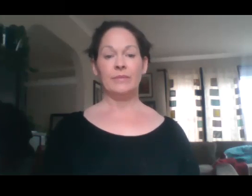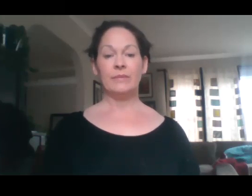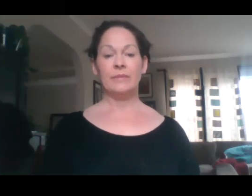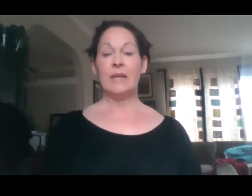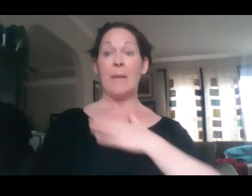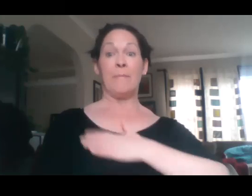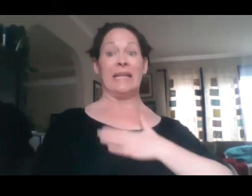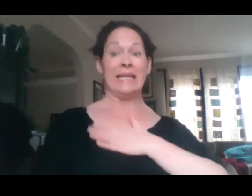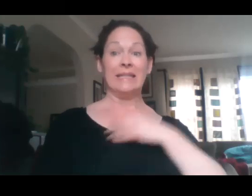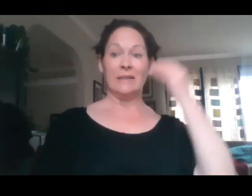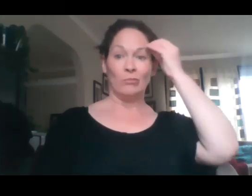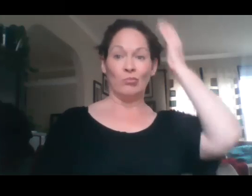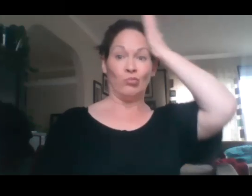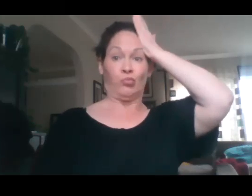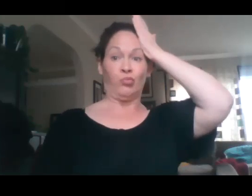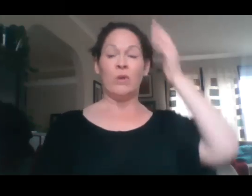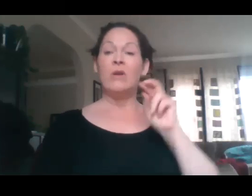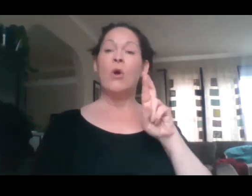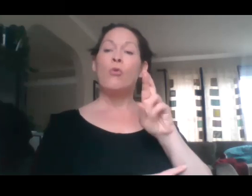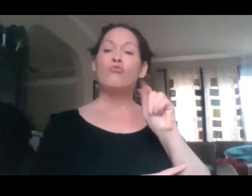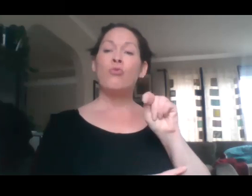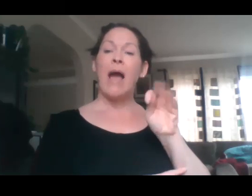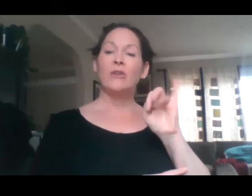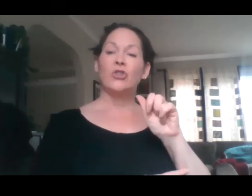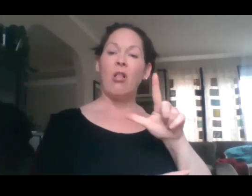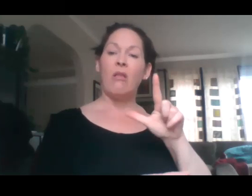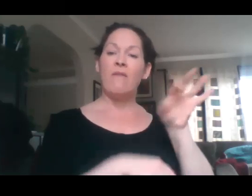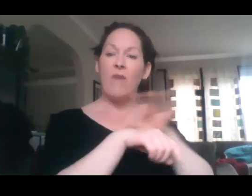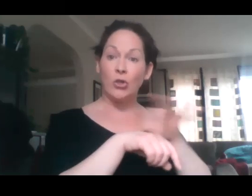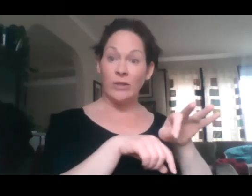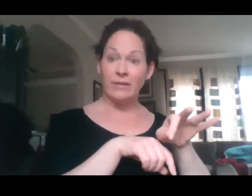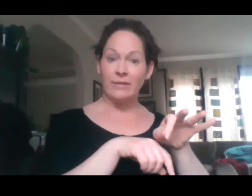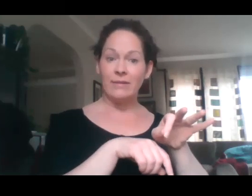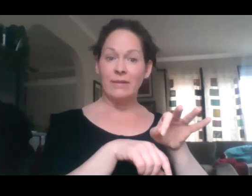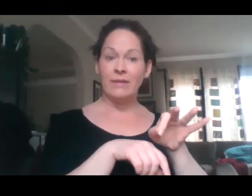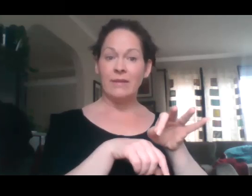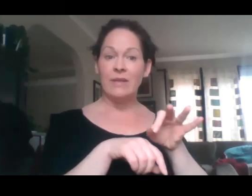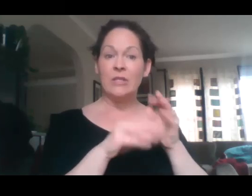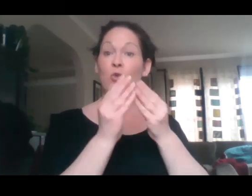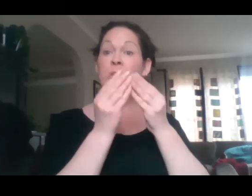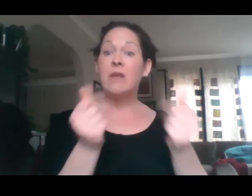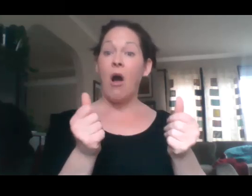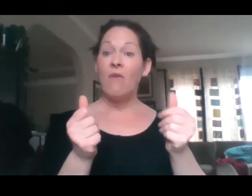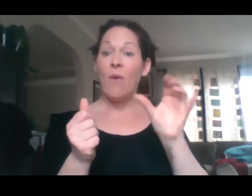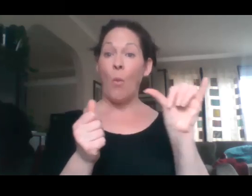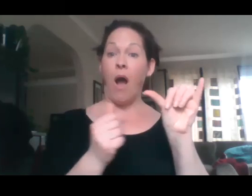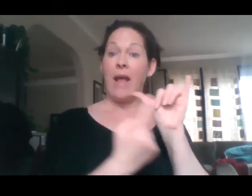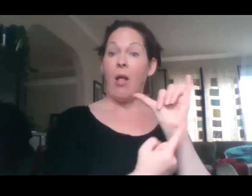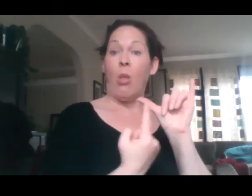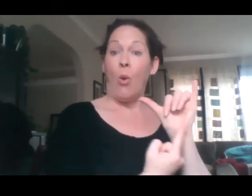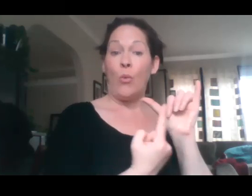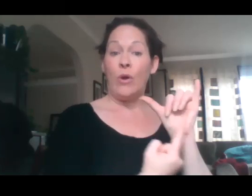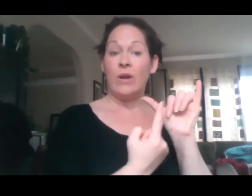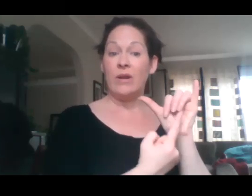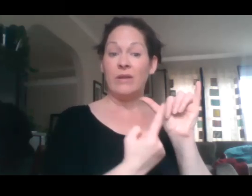Please note, with rational functions, the solving for y usually makes multiple